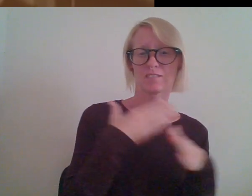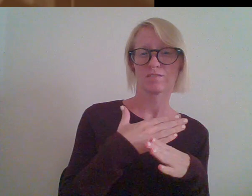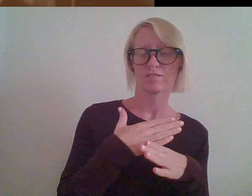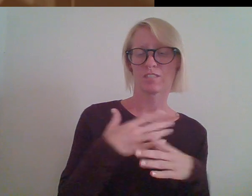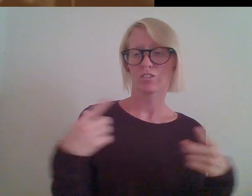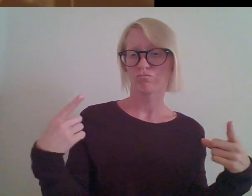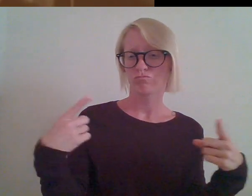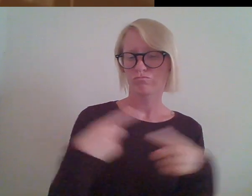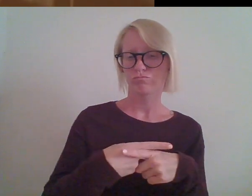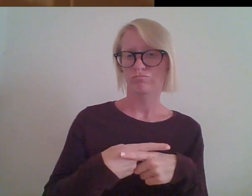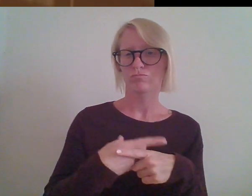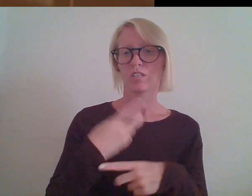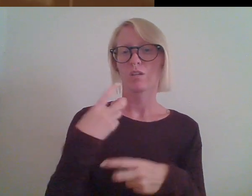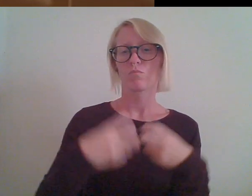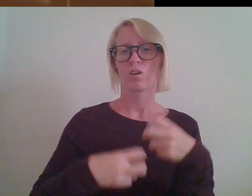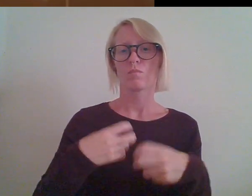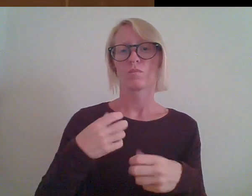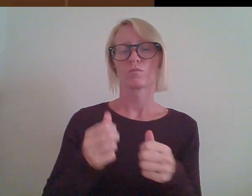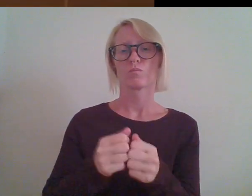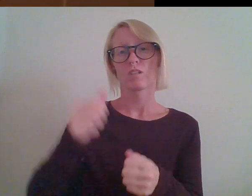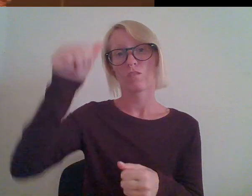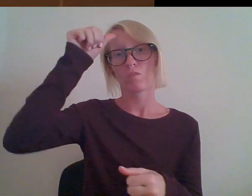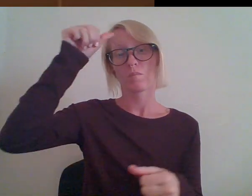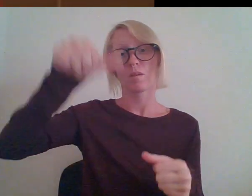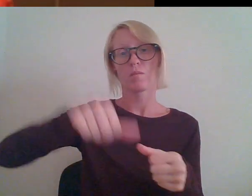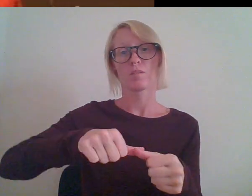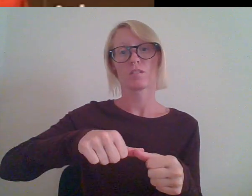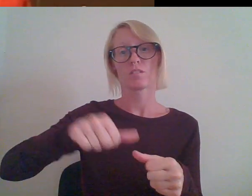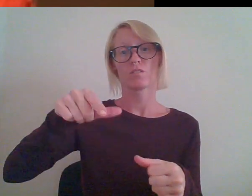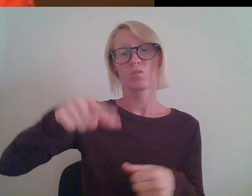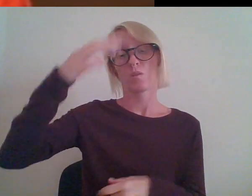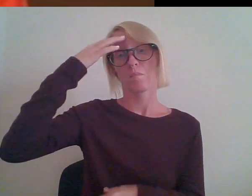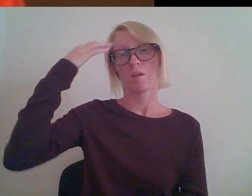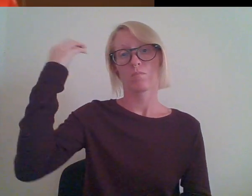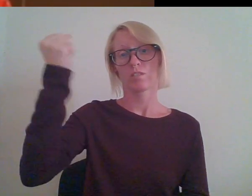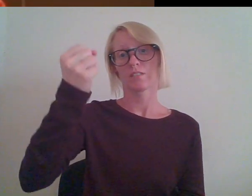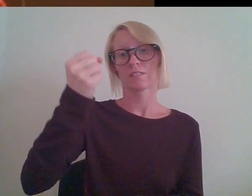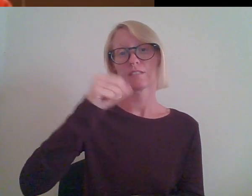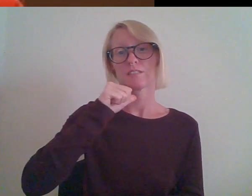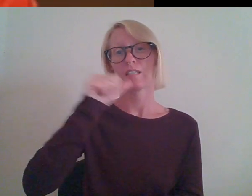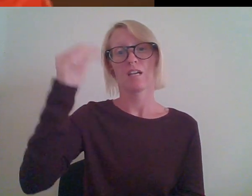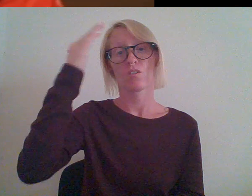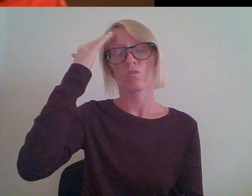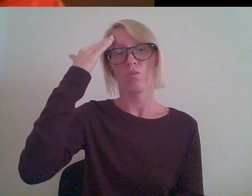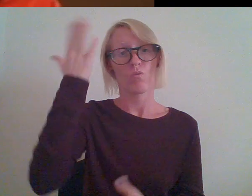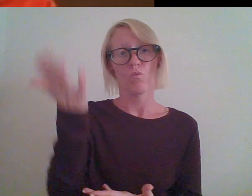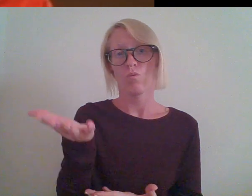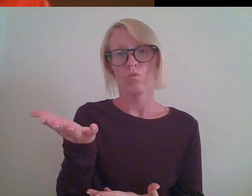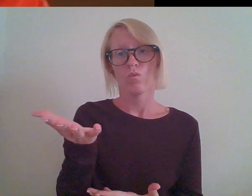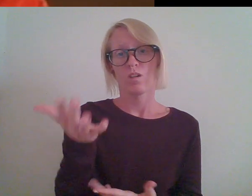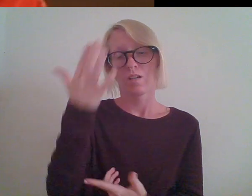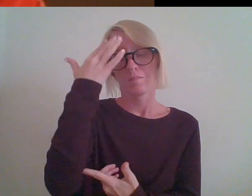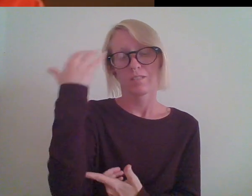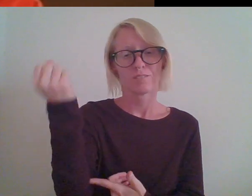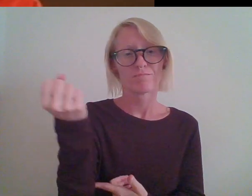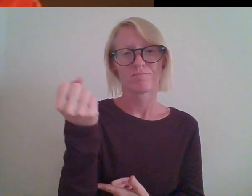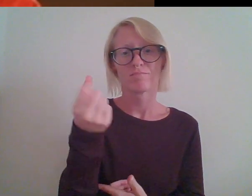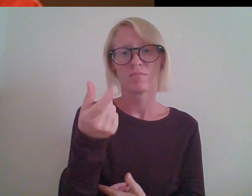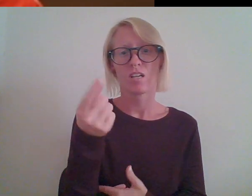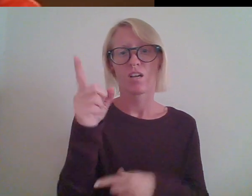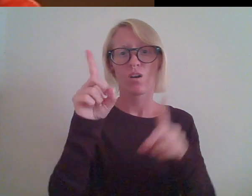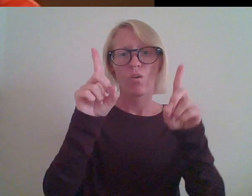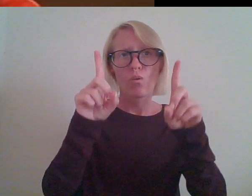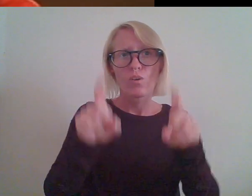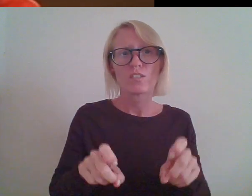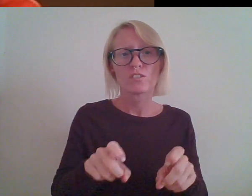about problems with remembering. So you memorize it without really knowing it, and you're sitting there on a quiz going, oh yeah,